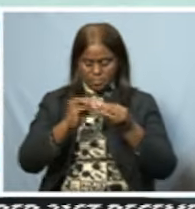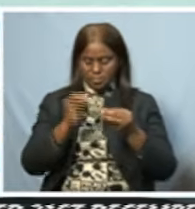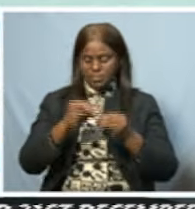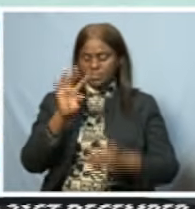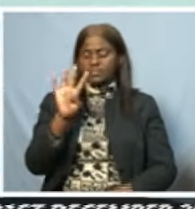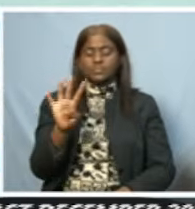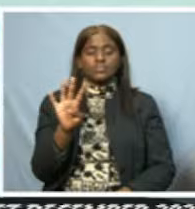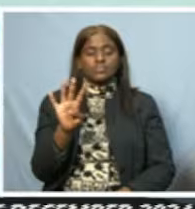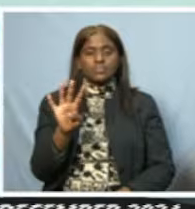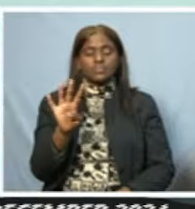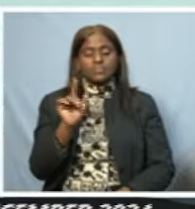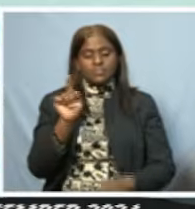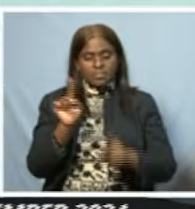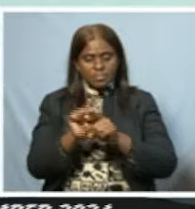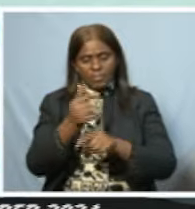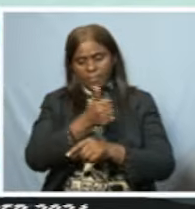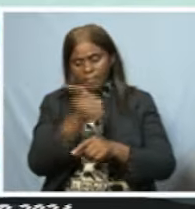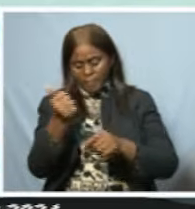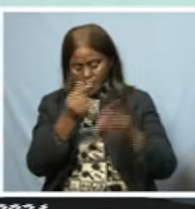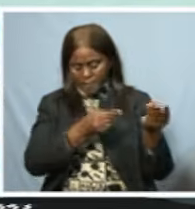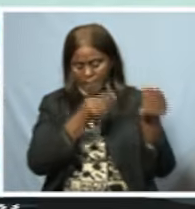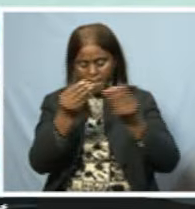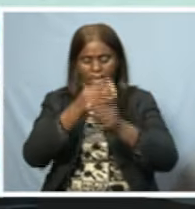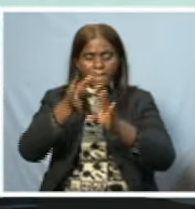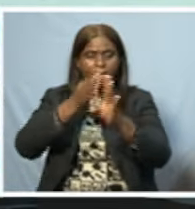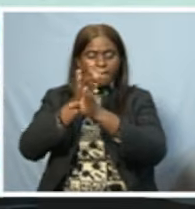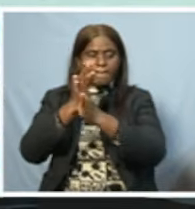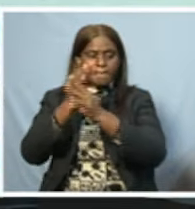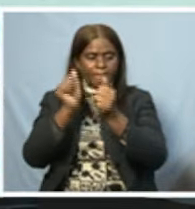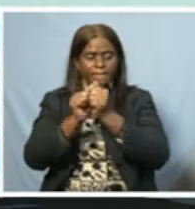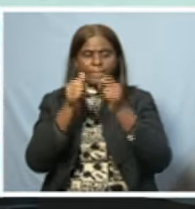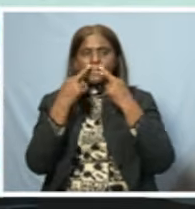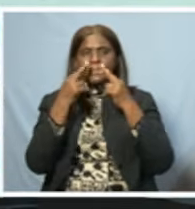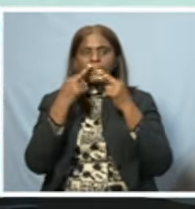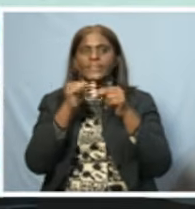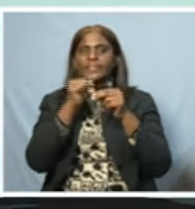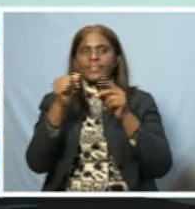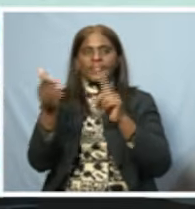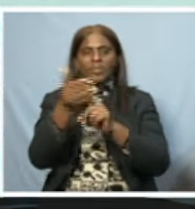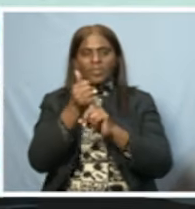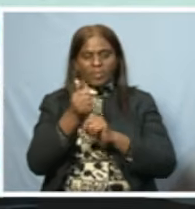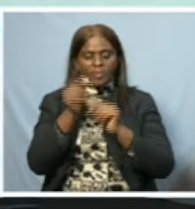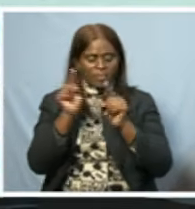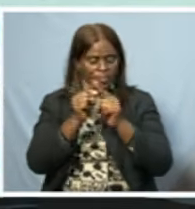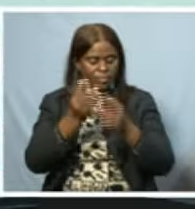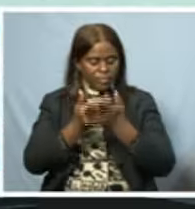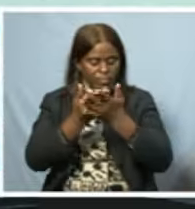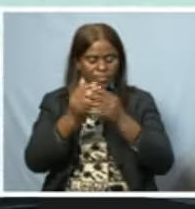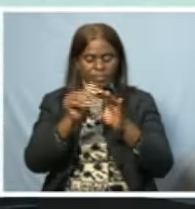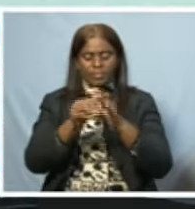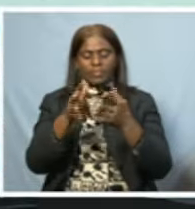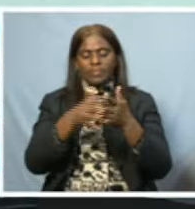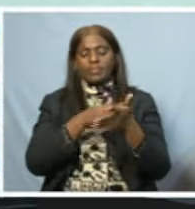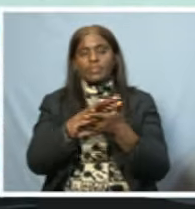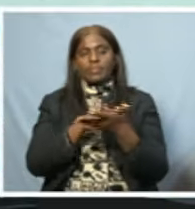4, its other deliverable targets and outputs not achieved as presented in the